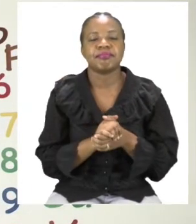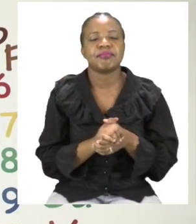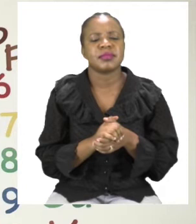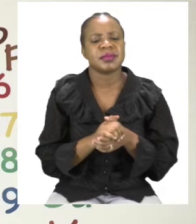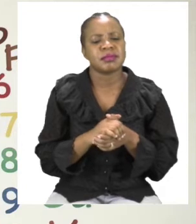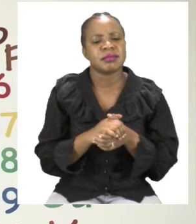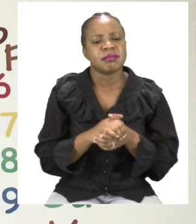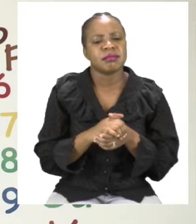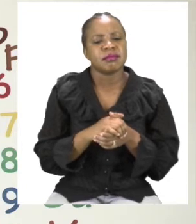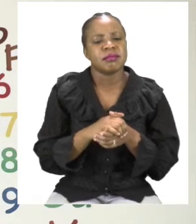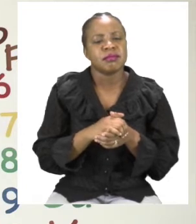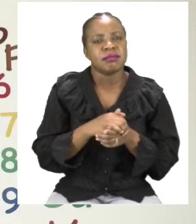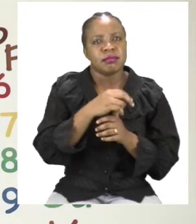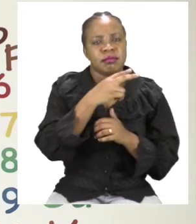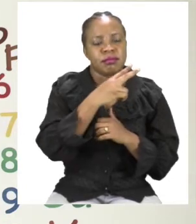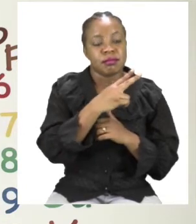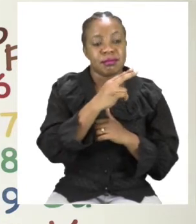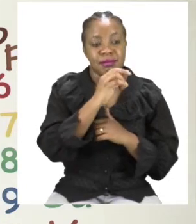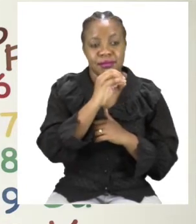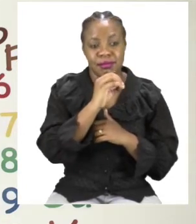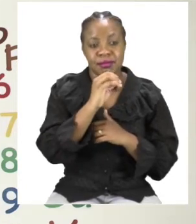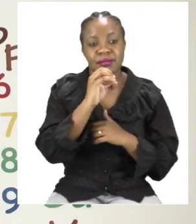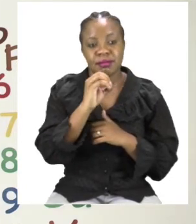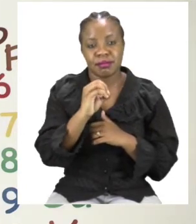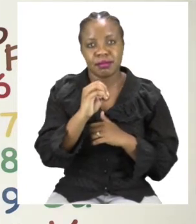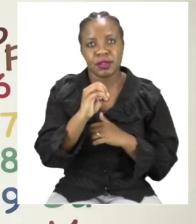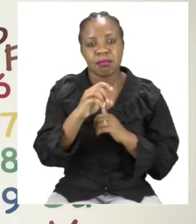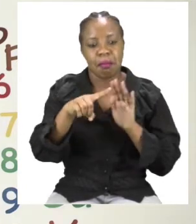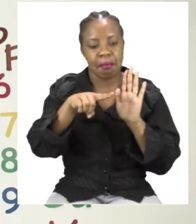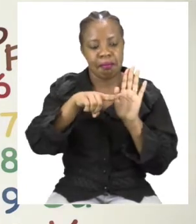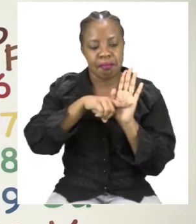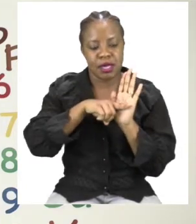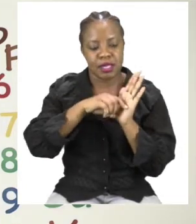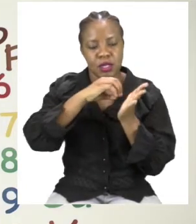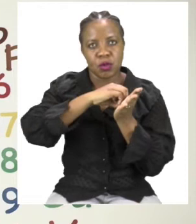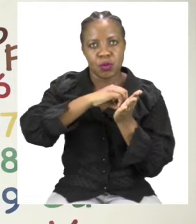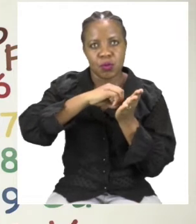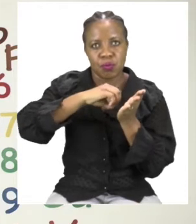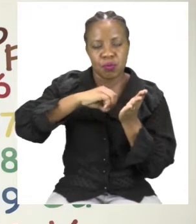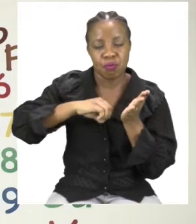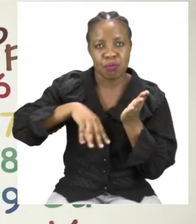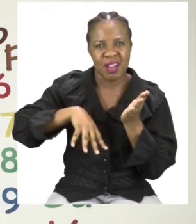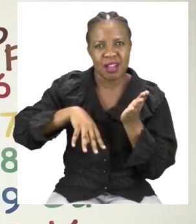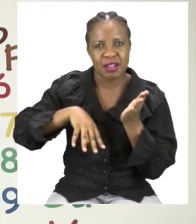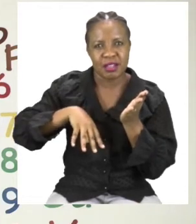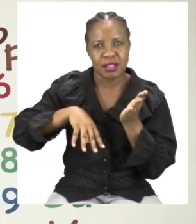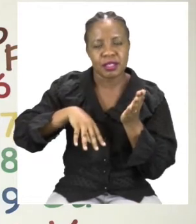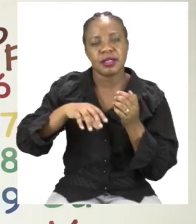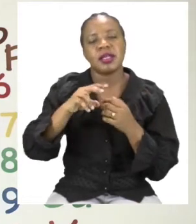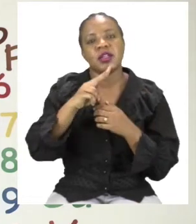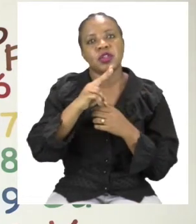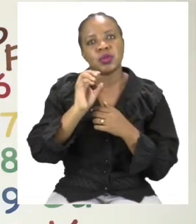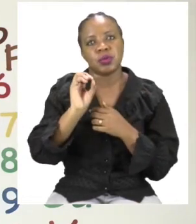200. Then we look at the symbol. We have a slice, and our slice is telling us